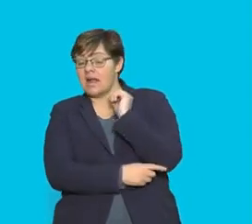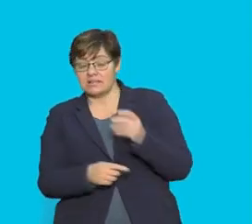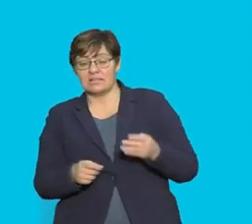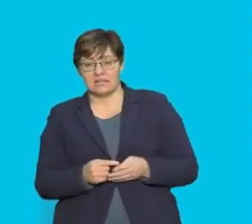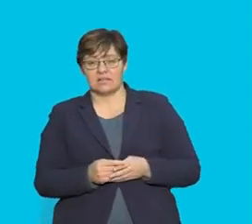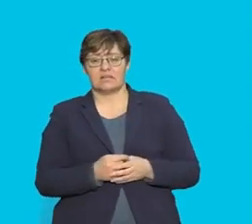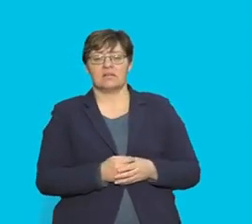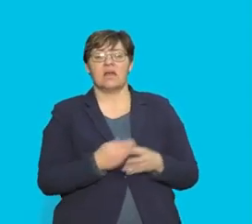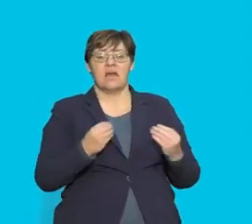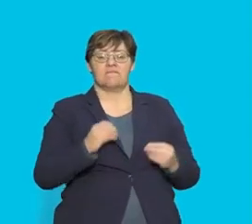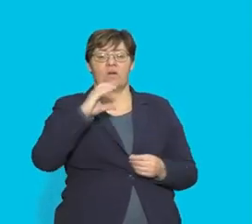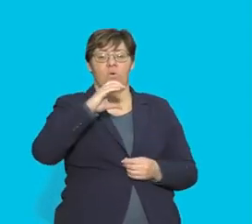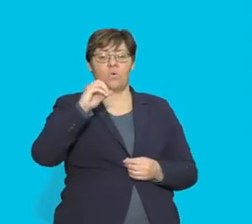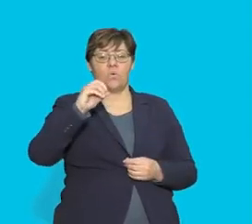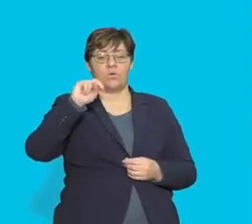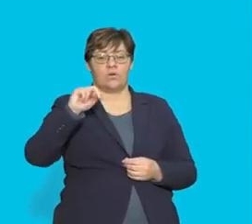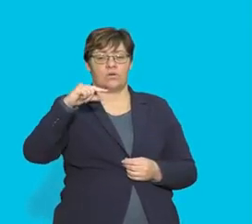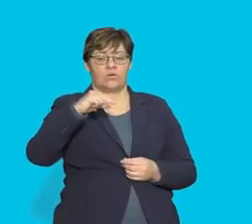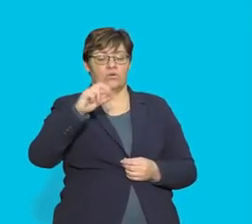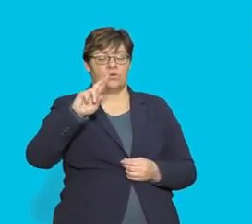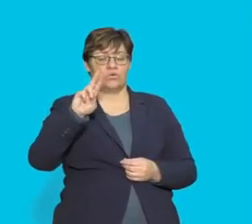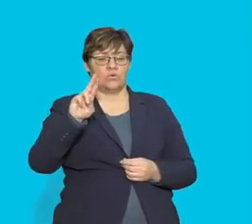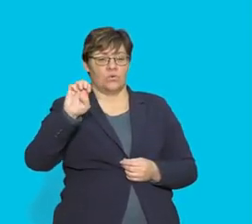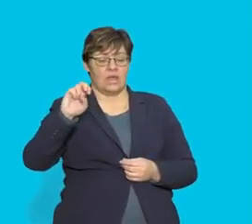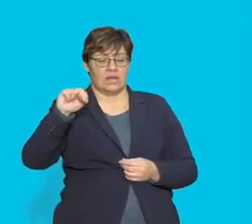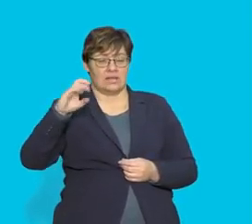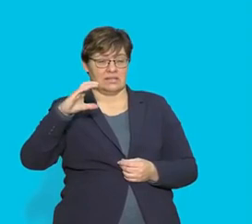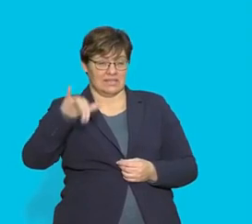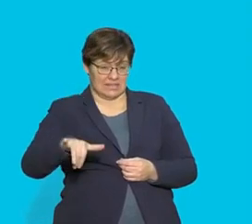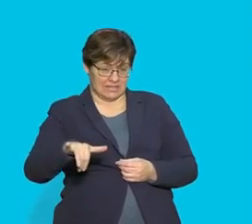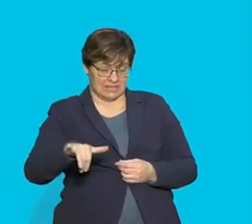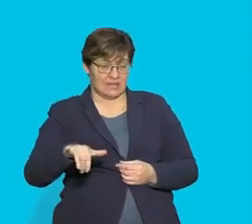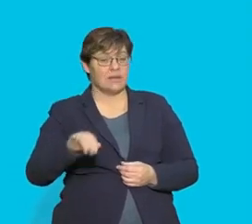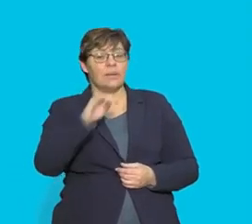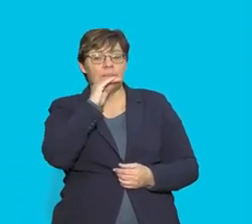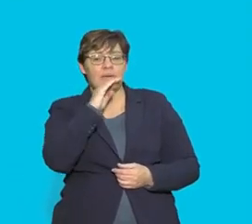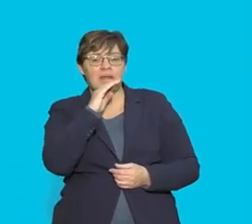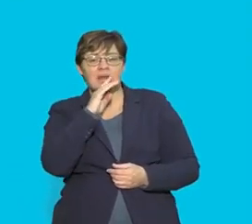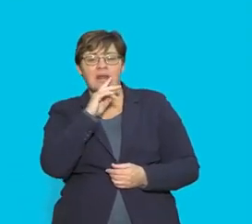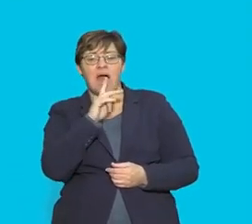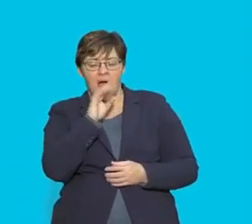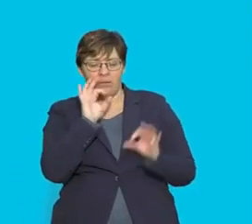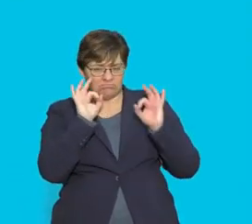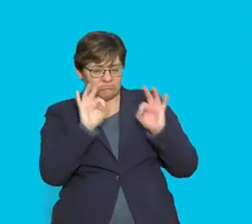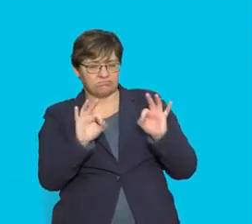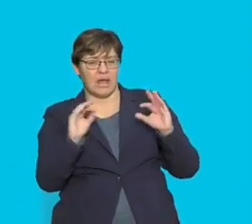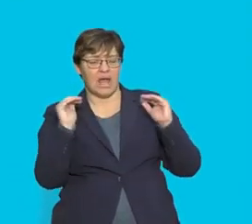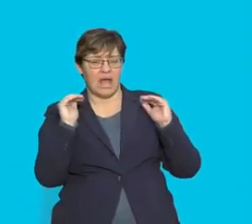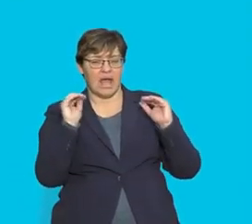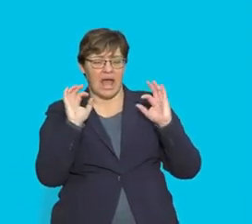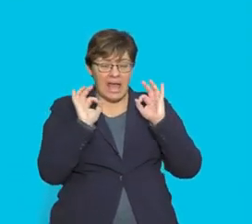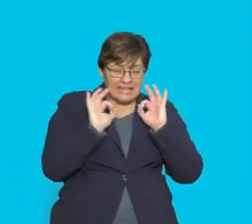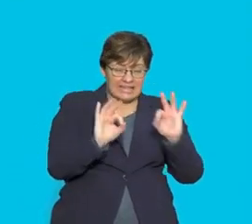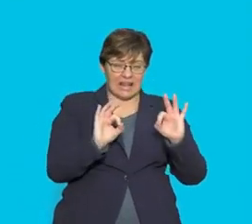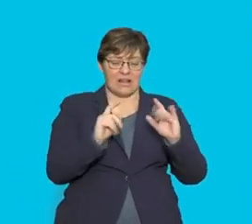be what we call congruency. Now with congruency, this has to do with identical